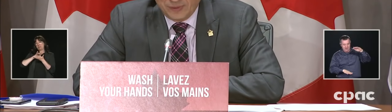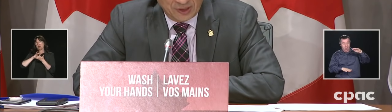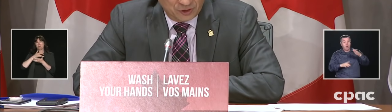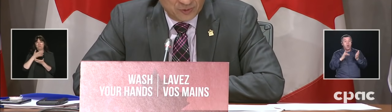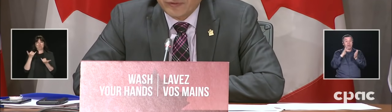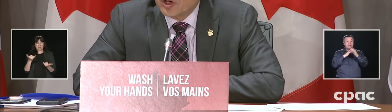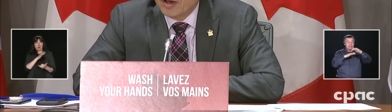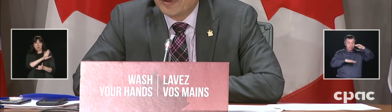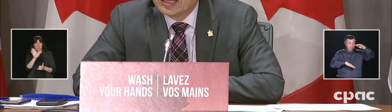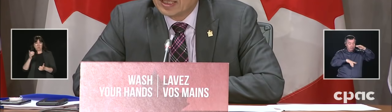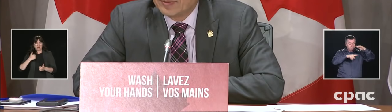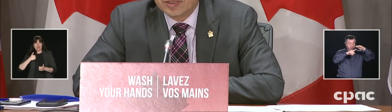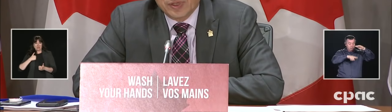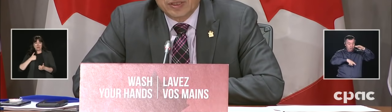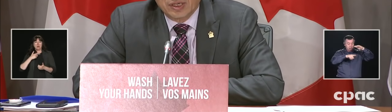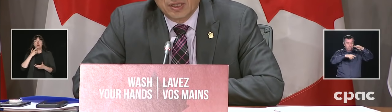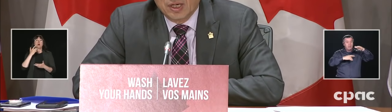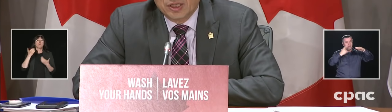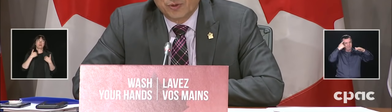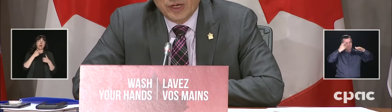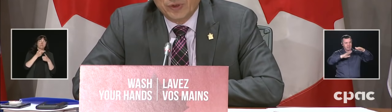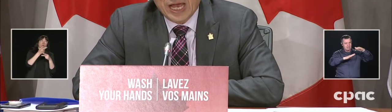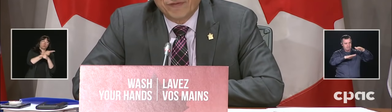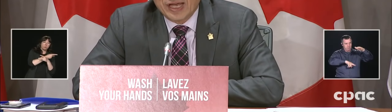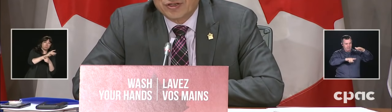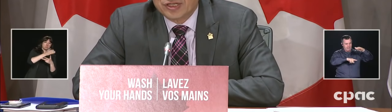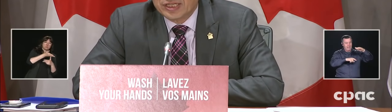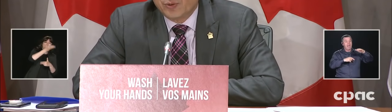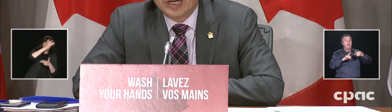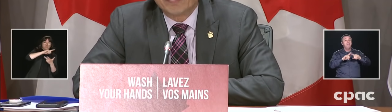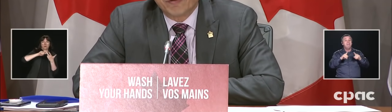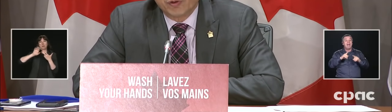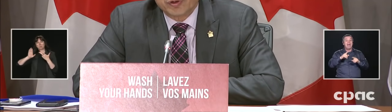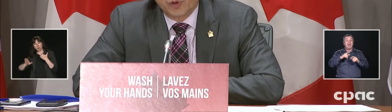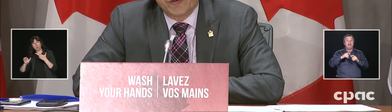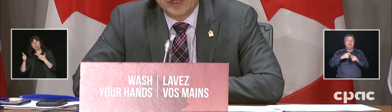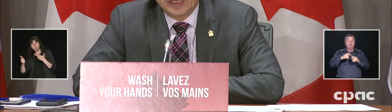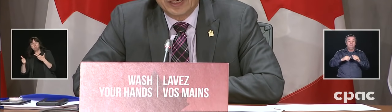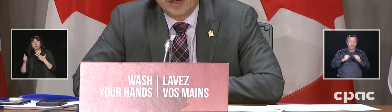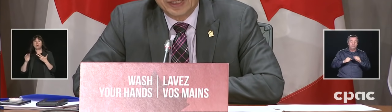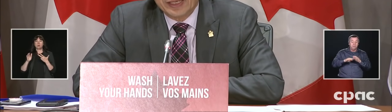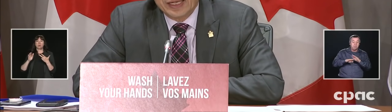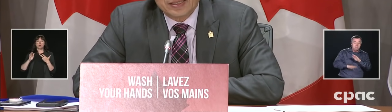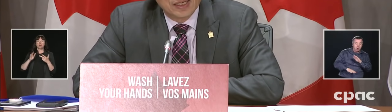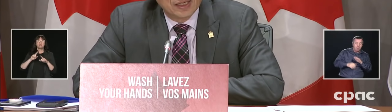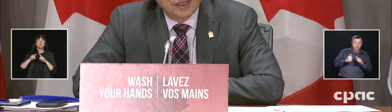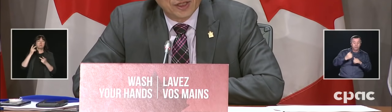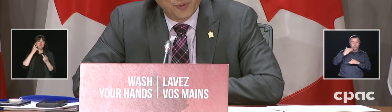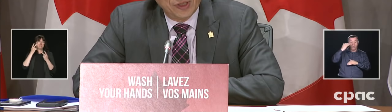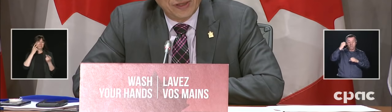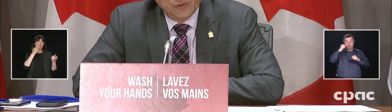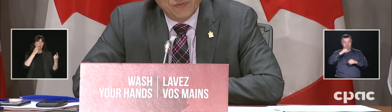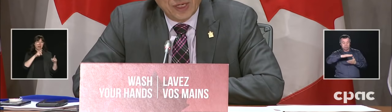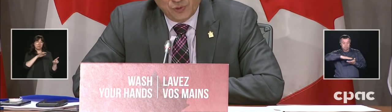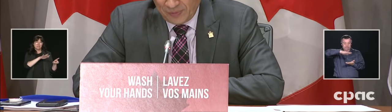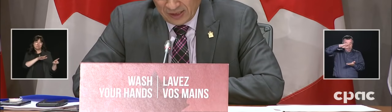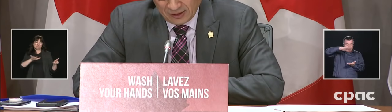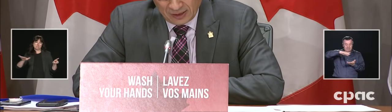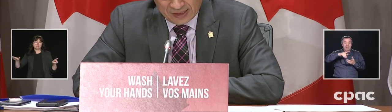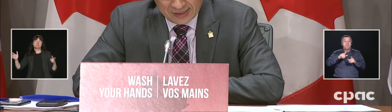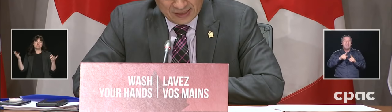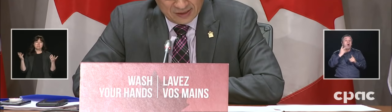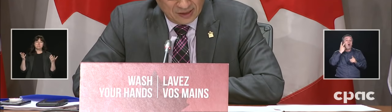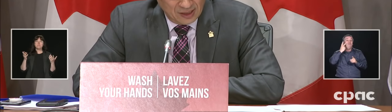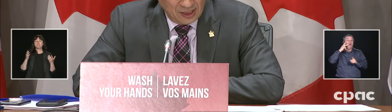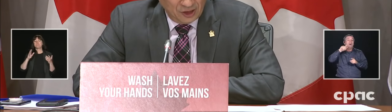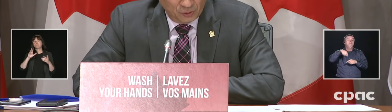and lower limit in terms of the confidence limits. But you're right, we have to actually see what unfolds over the coming days. The other point I think we've made